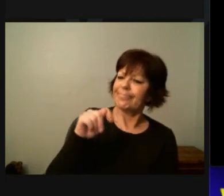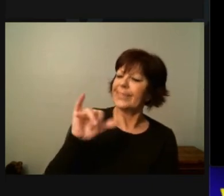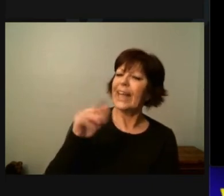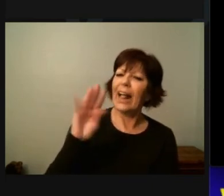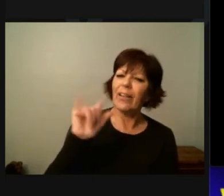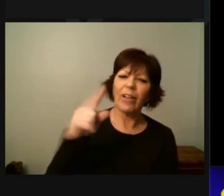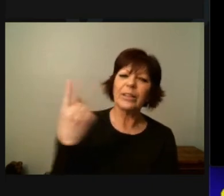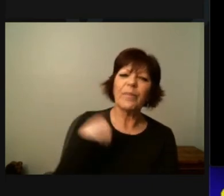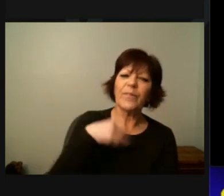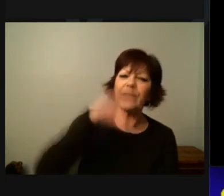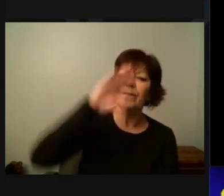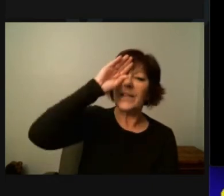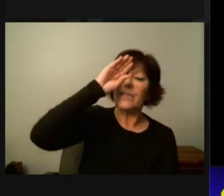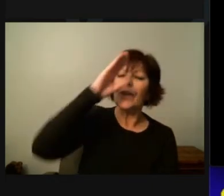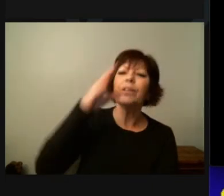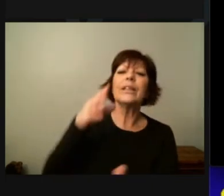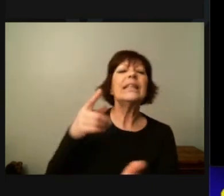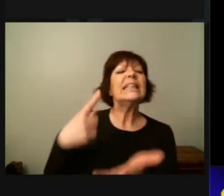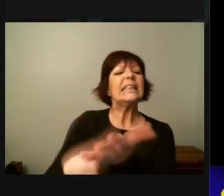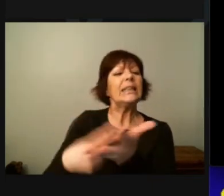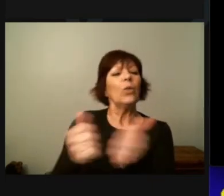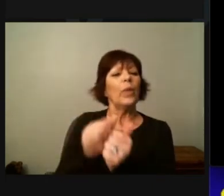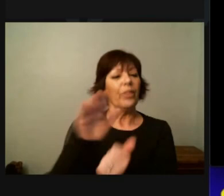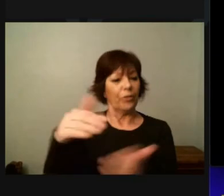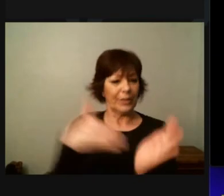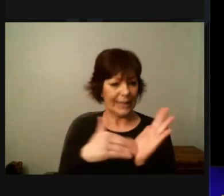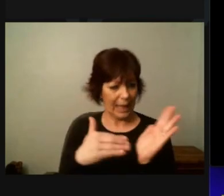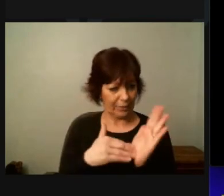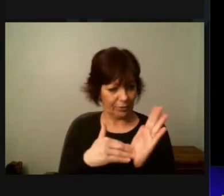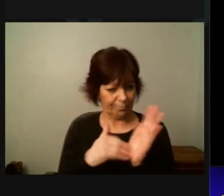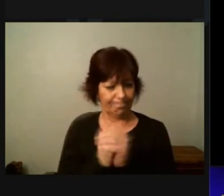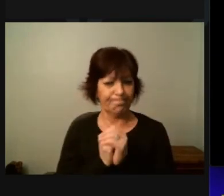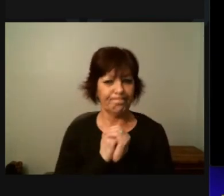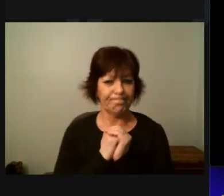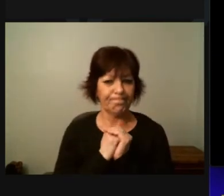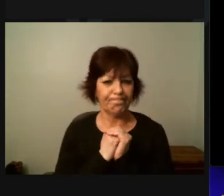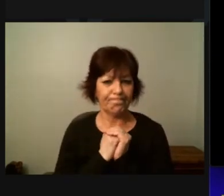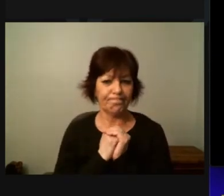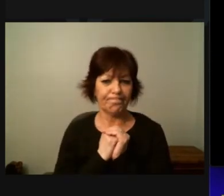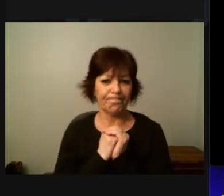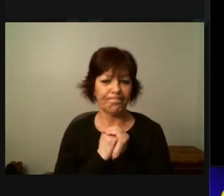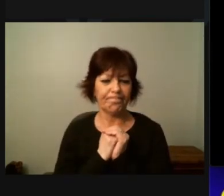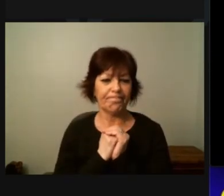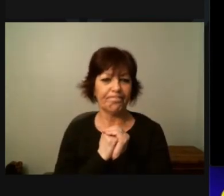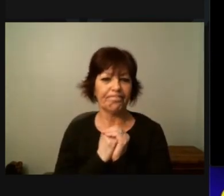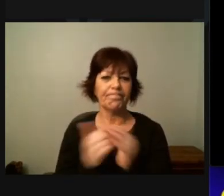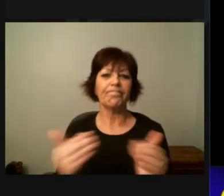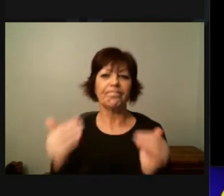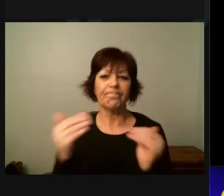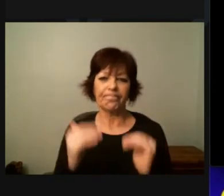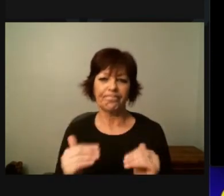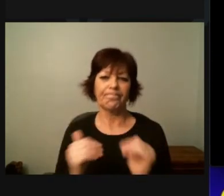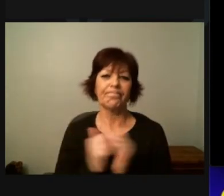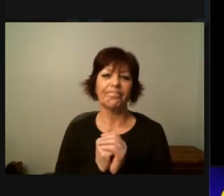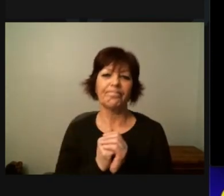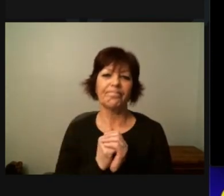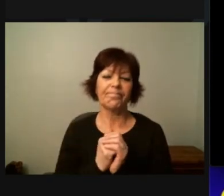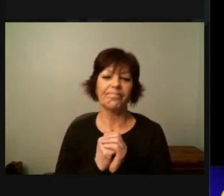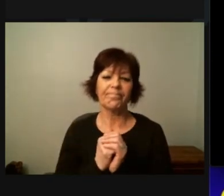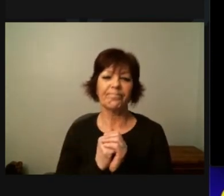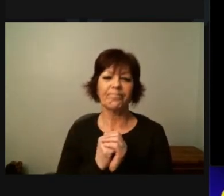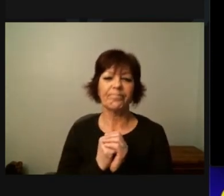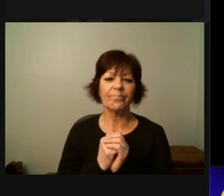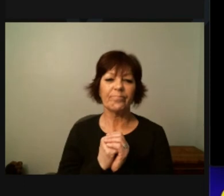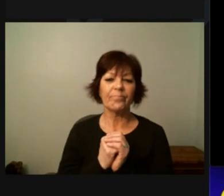fever? Again, you have to discuss that with your physician. Okay, next slide, please.